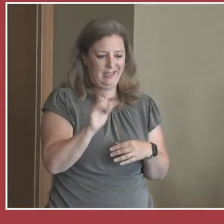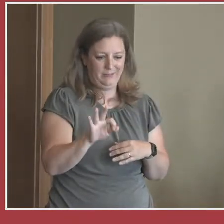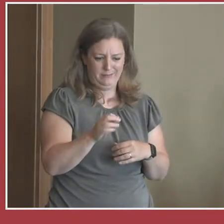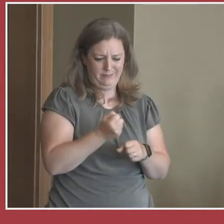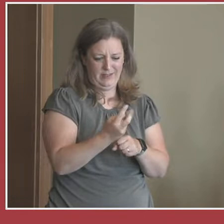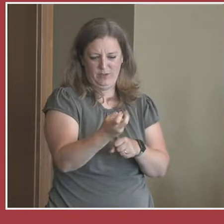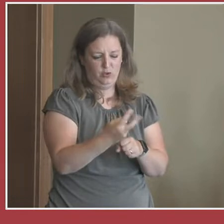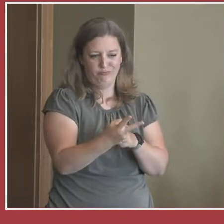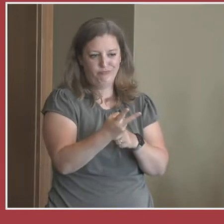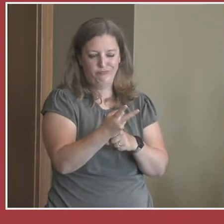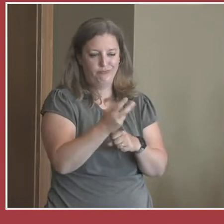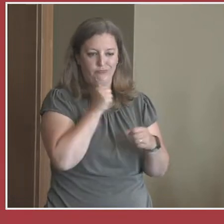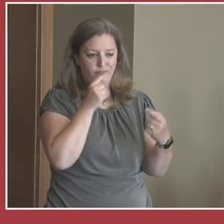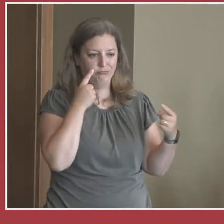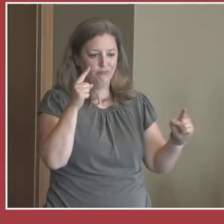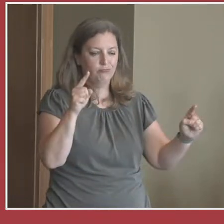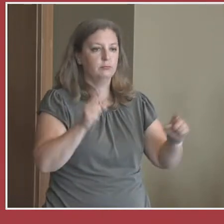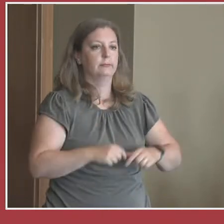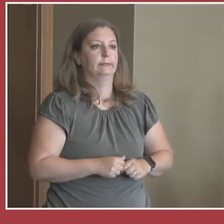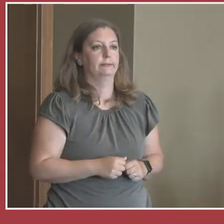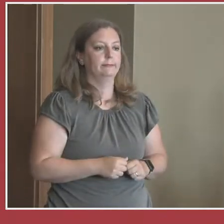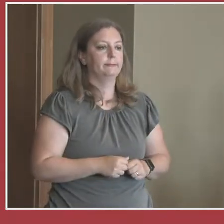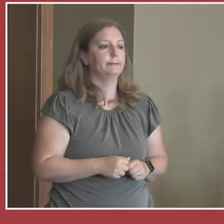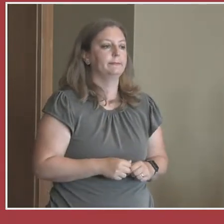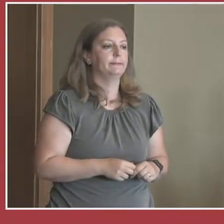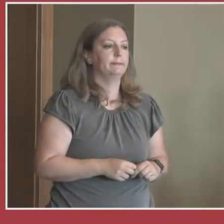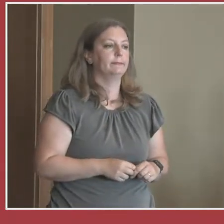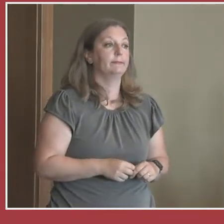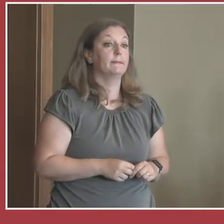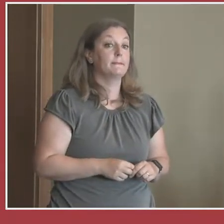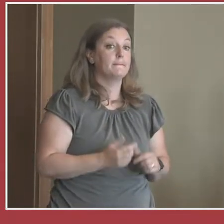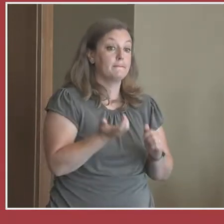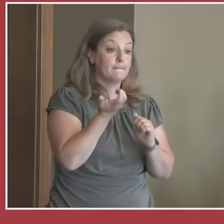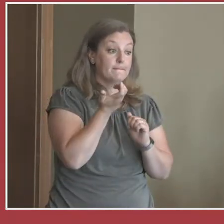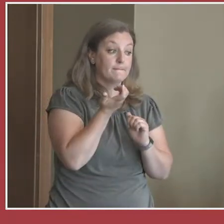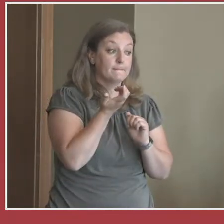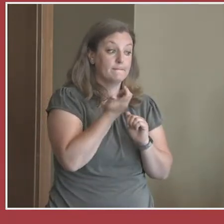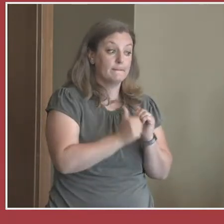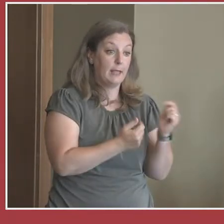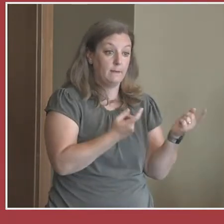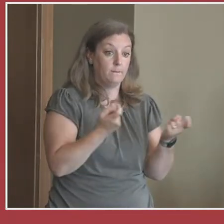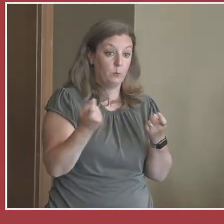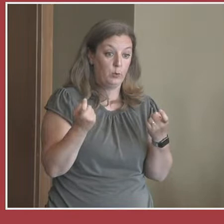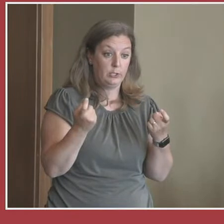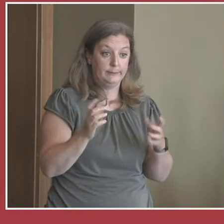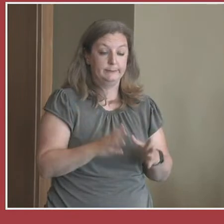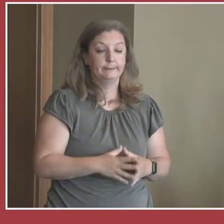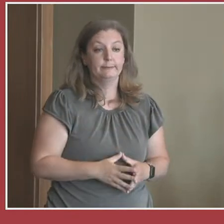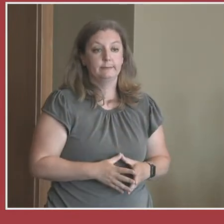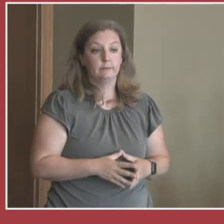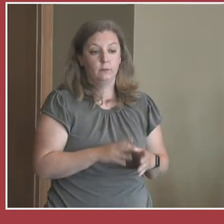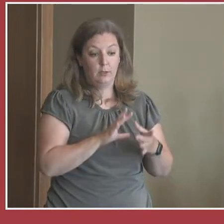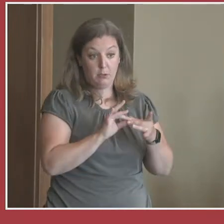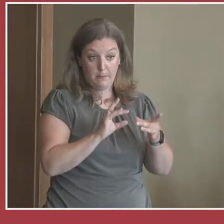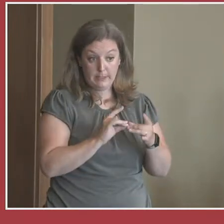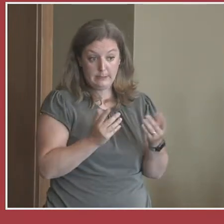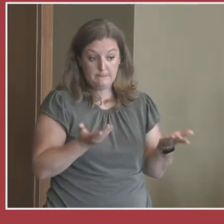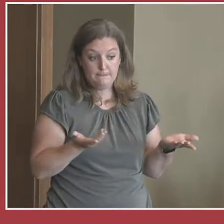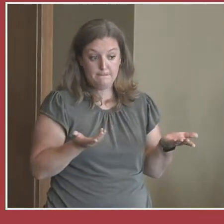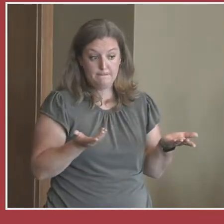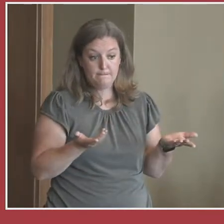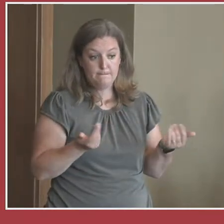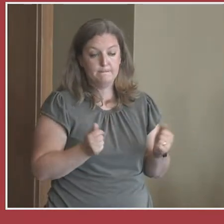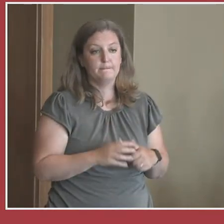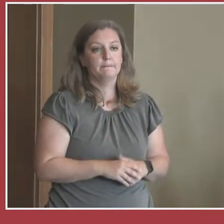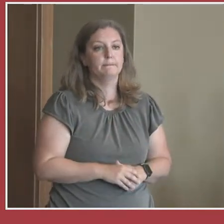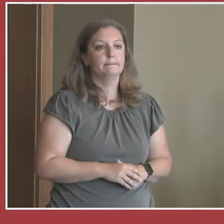years. So that's why it's that way. Are there any questions or comments on